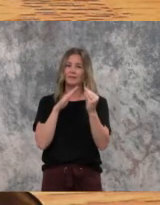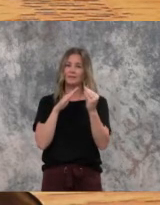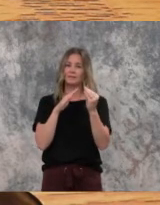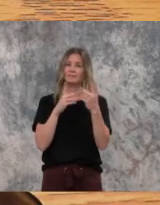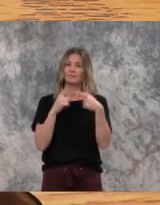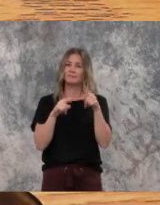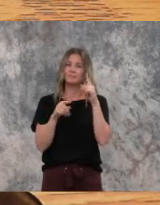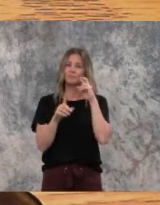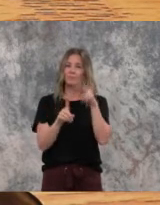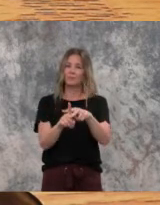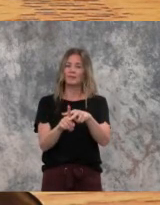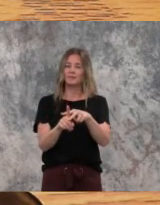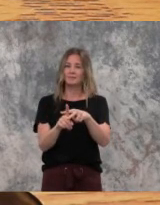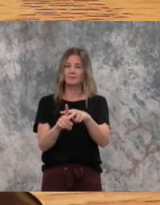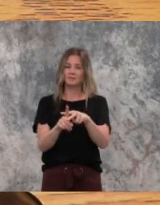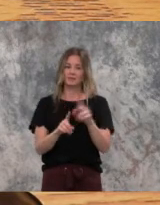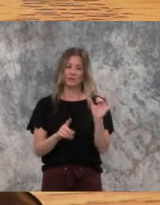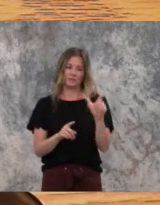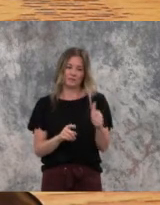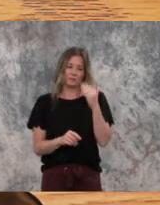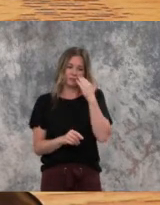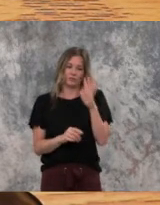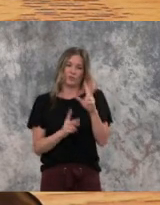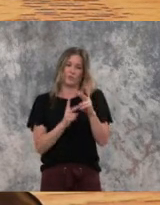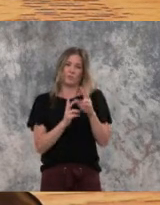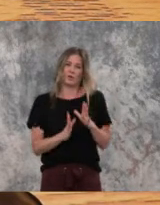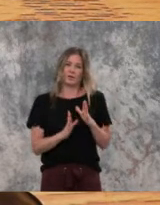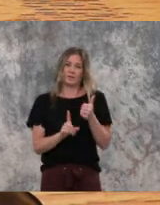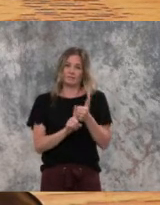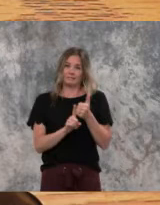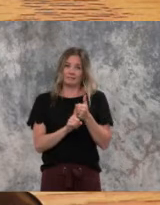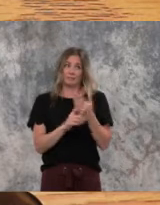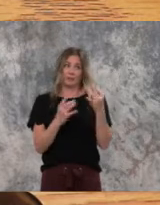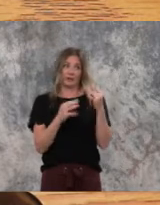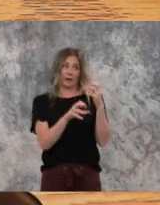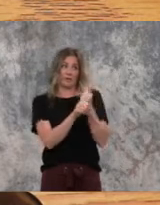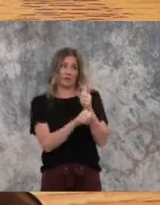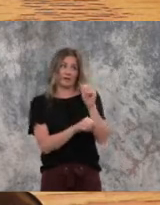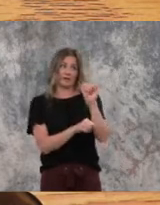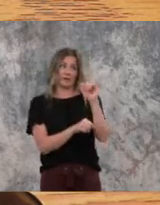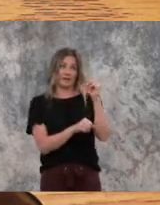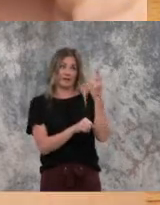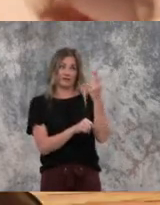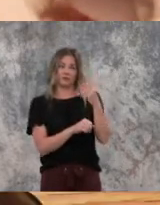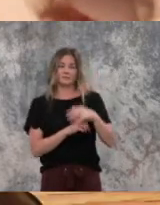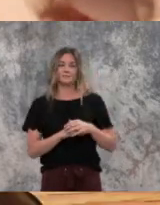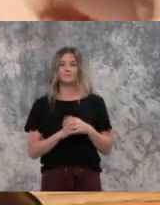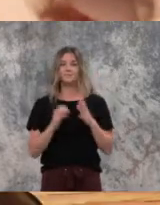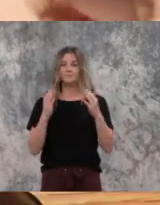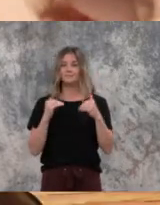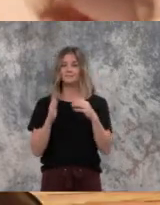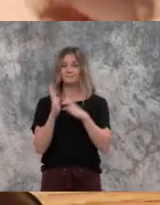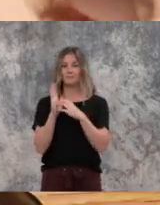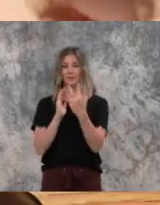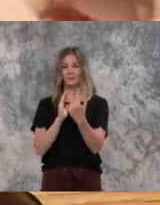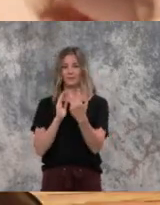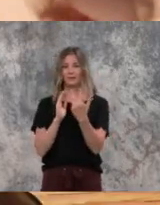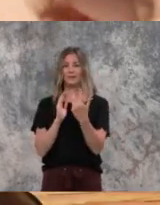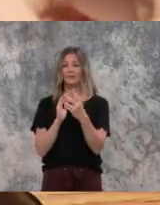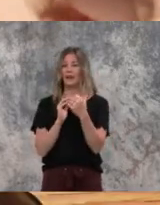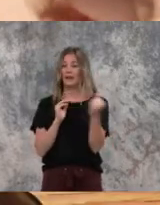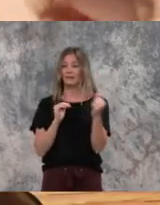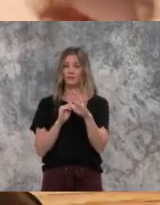appointment. They will also need to know if your partner is currently receiving AISH. Section three has to do with dependent